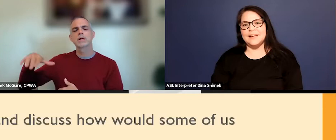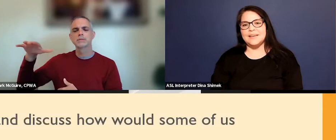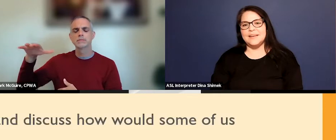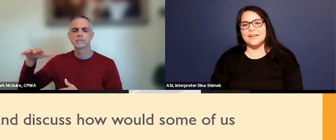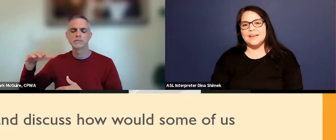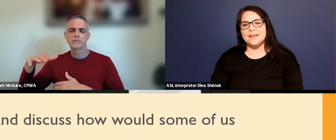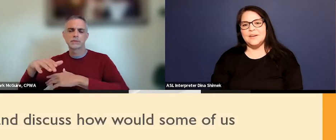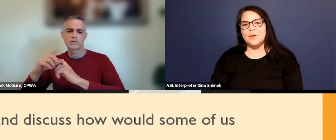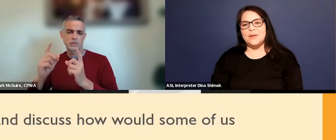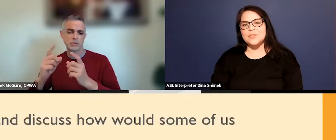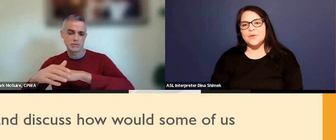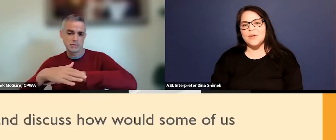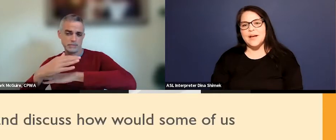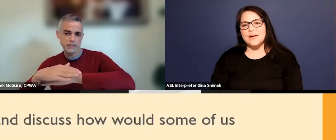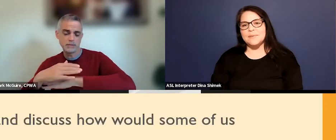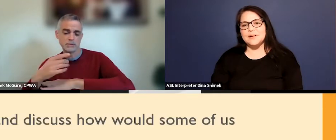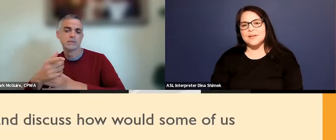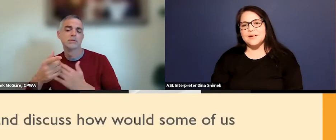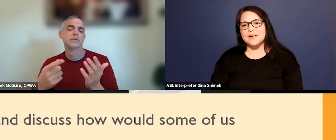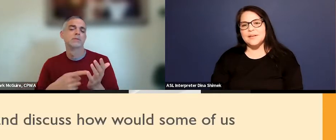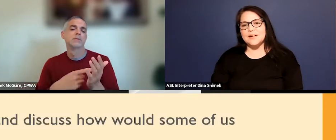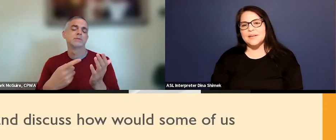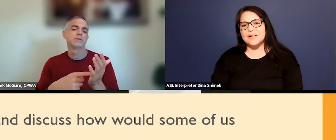Yeah. When I was growing up,